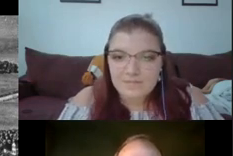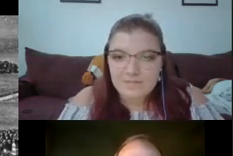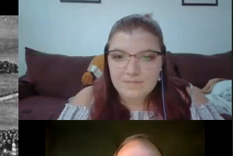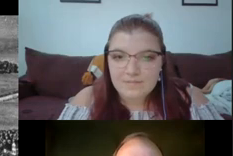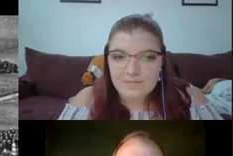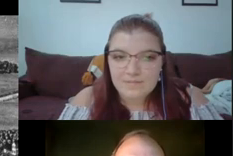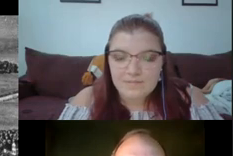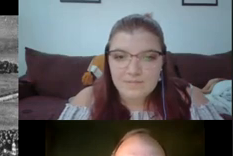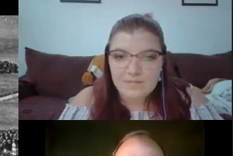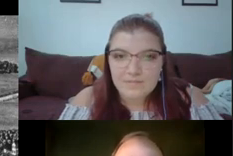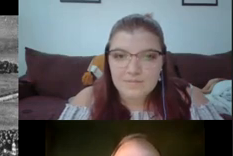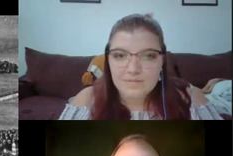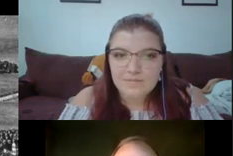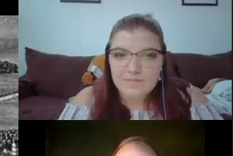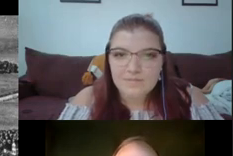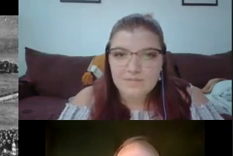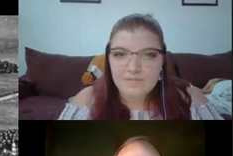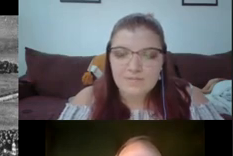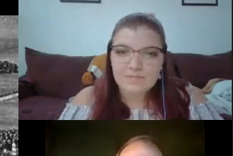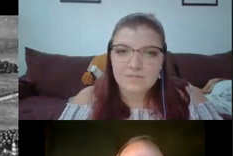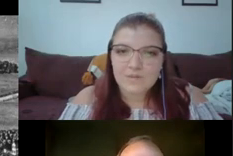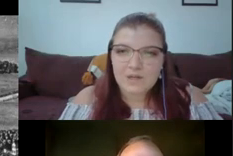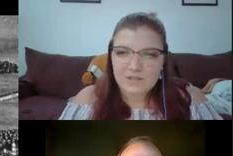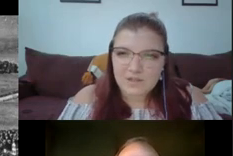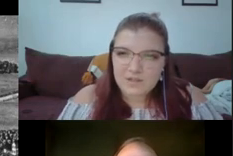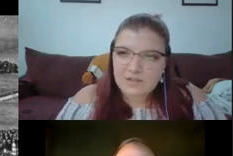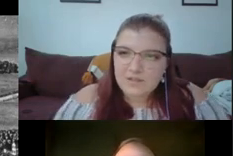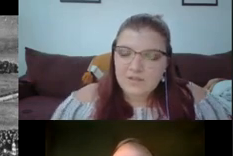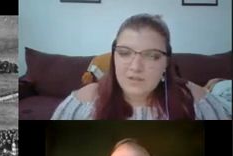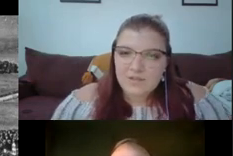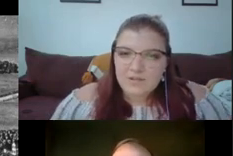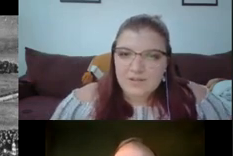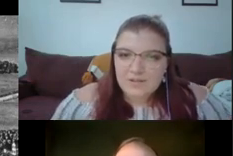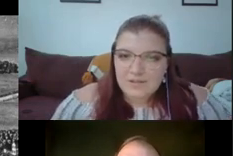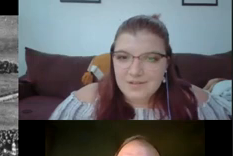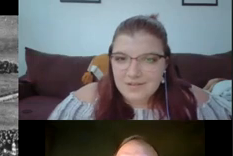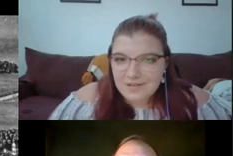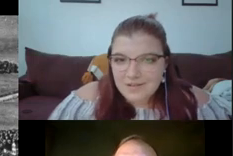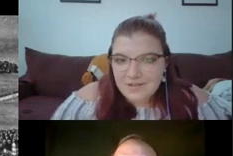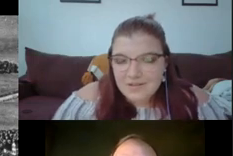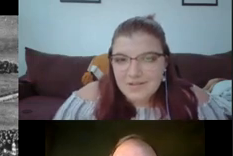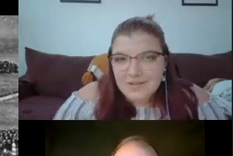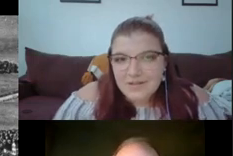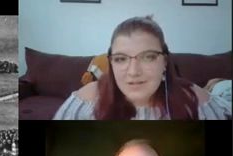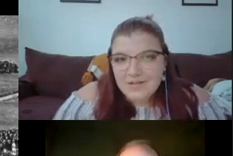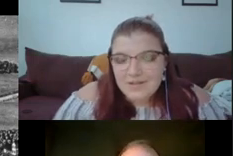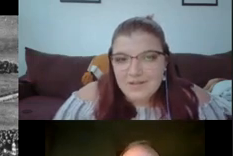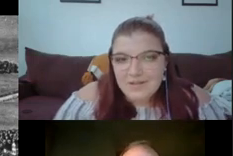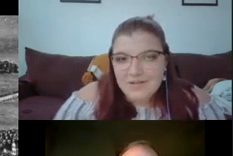and various industries along the canal. And I might note that, for instance, the first McCormick